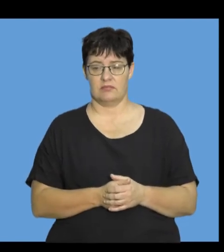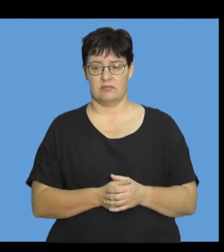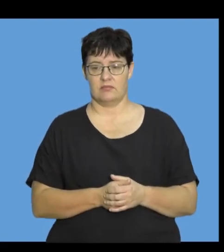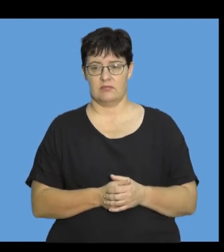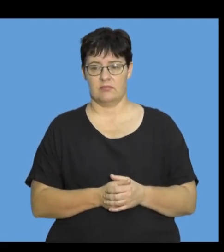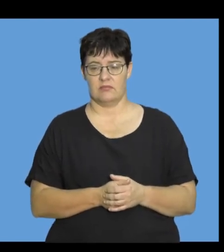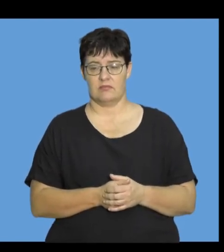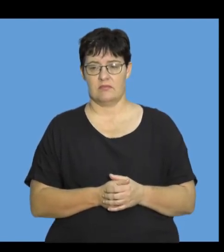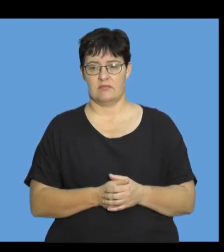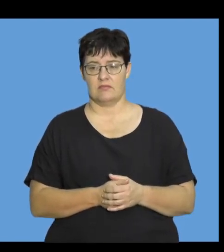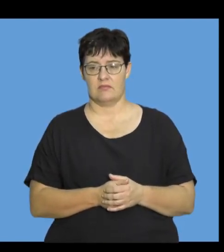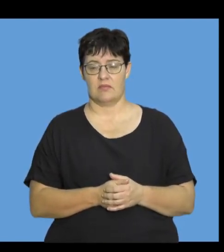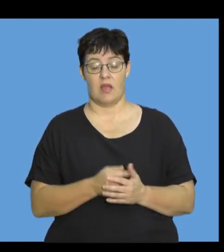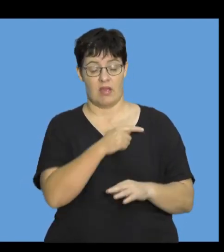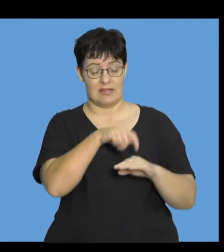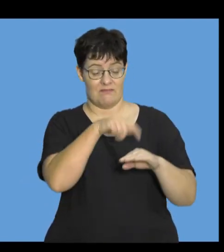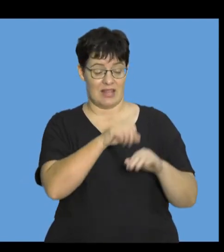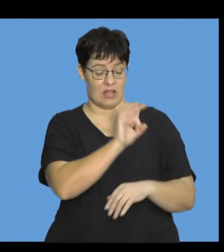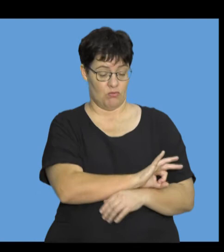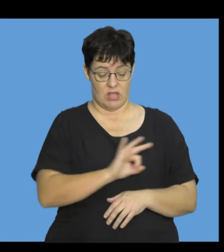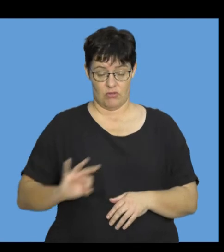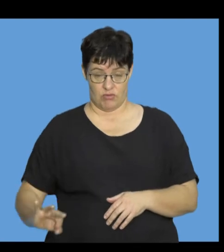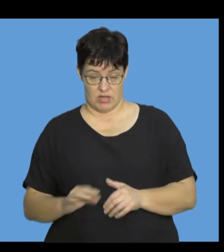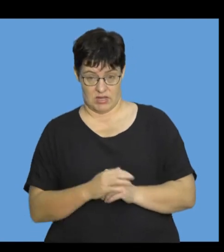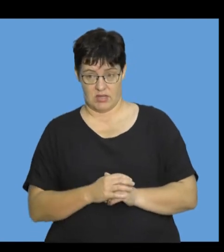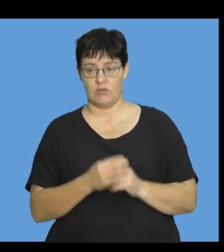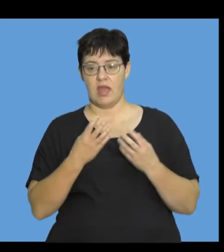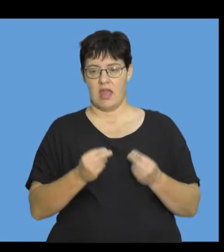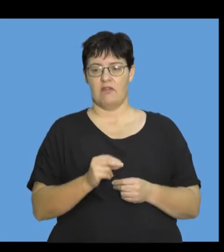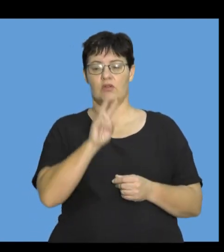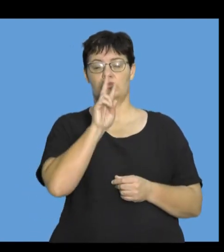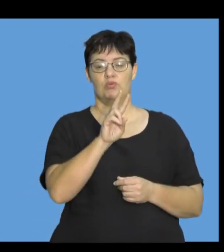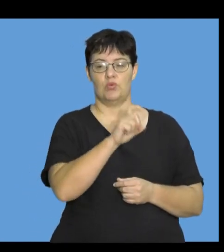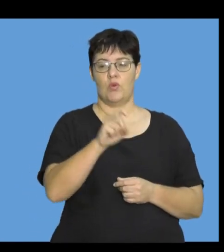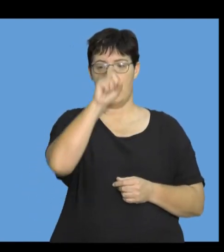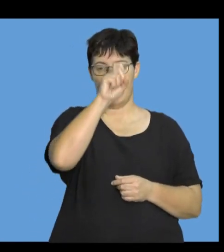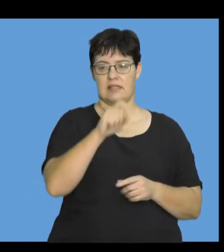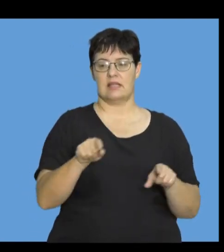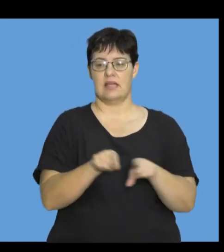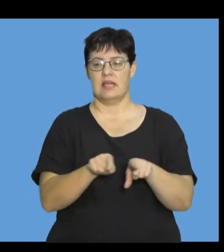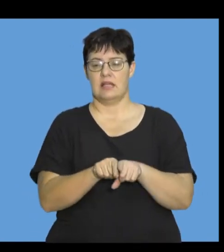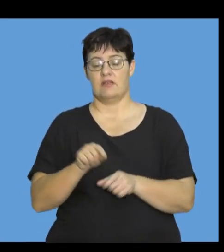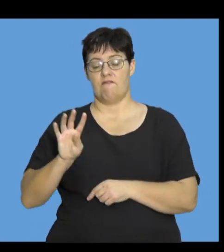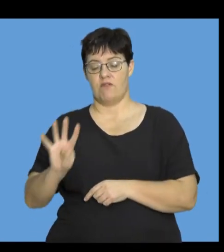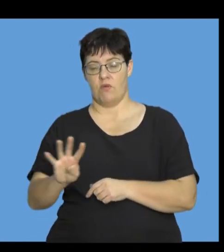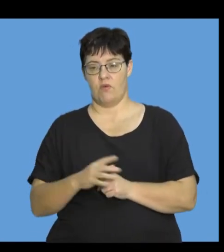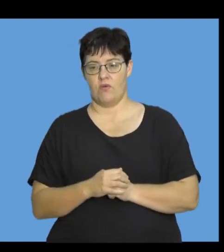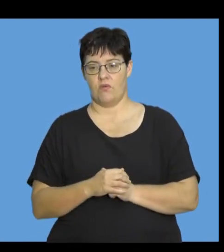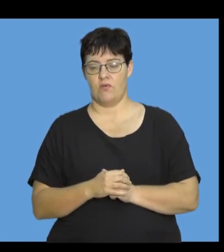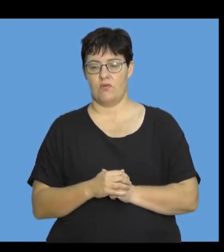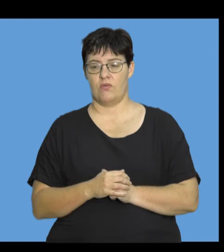see the differences here. If you divide both sides by 3, I will have 2 to the exponent of x equals to